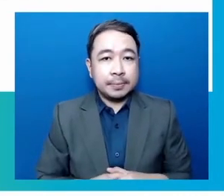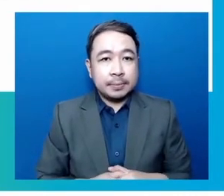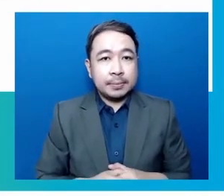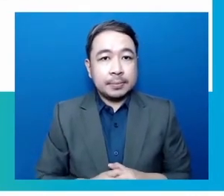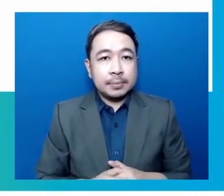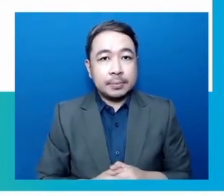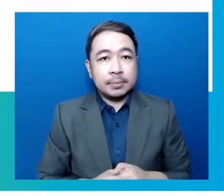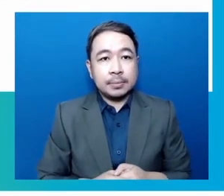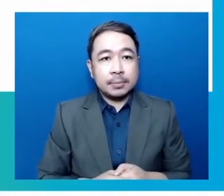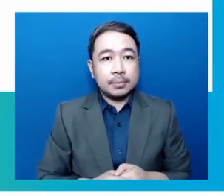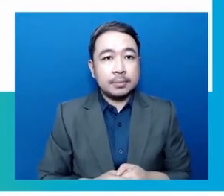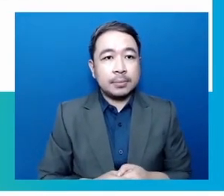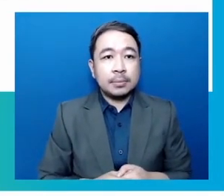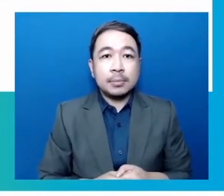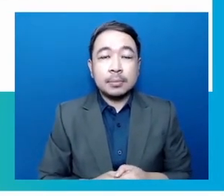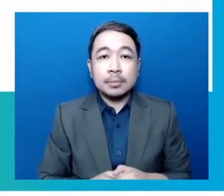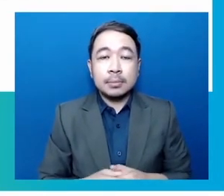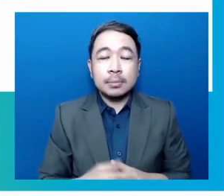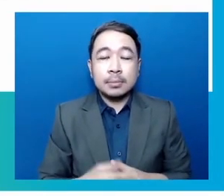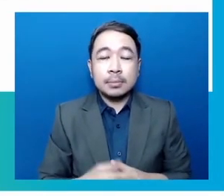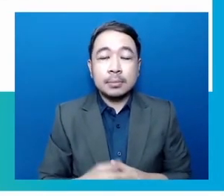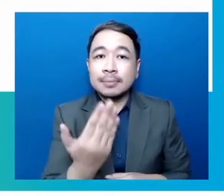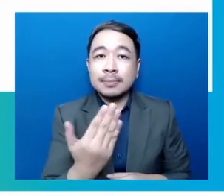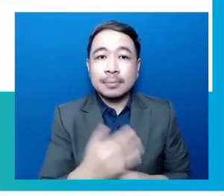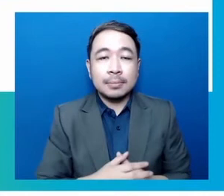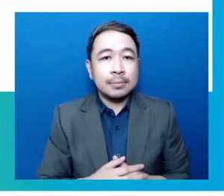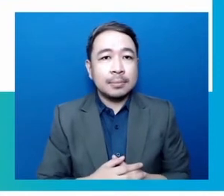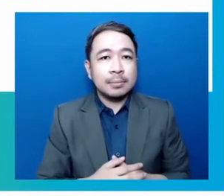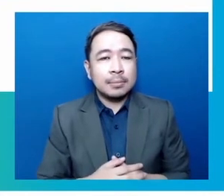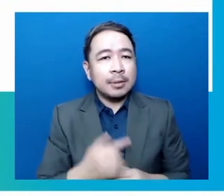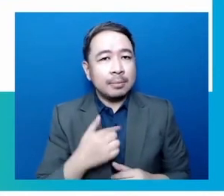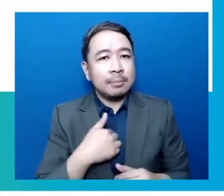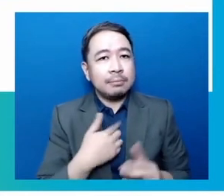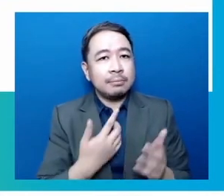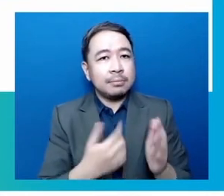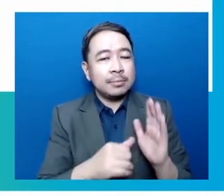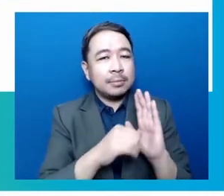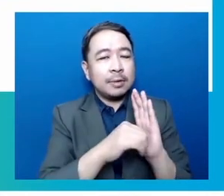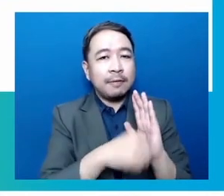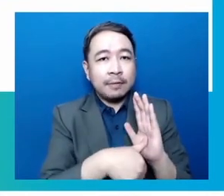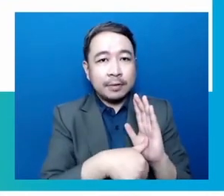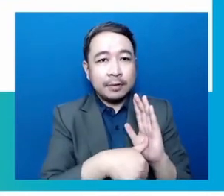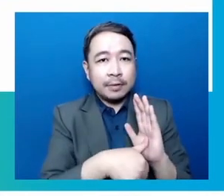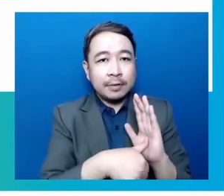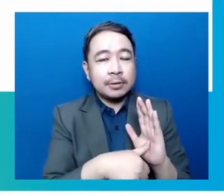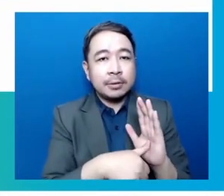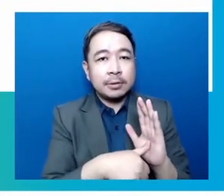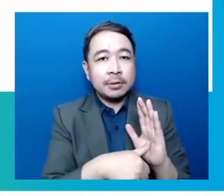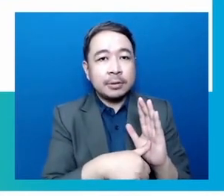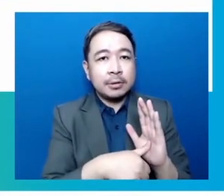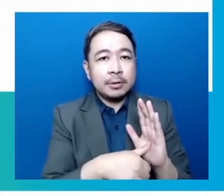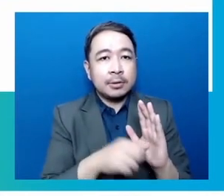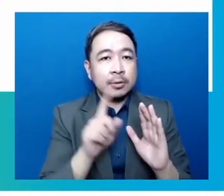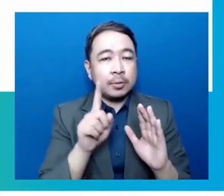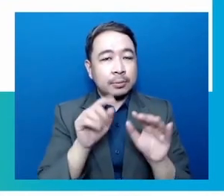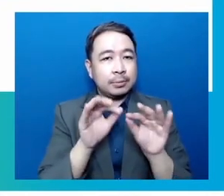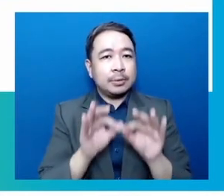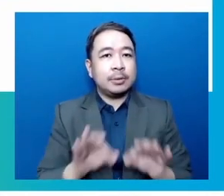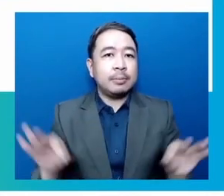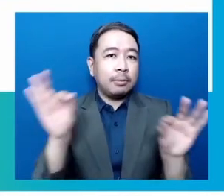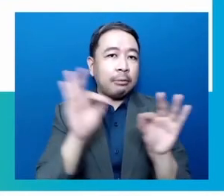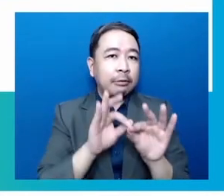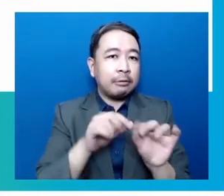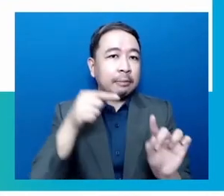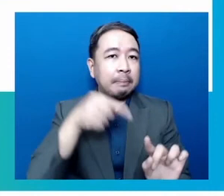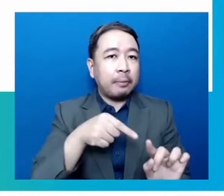Thank you. I want to underline one, I think, very important point the first speaker in this round